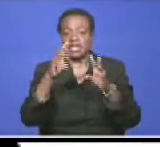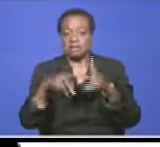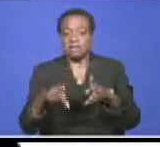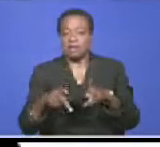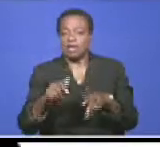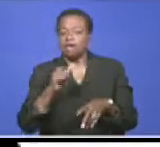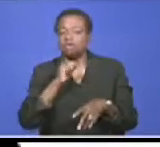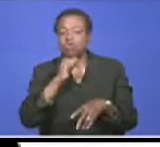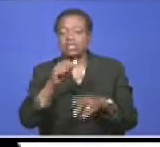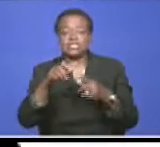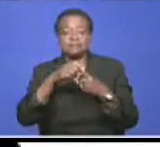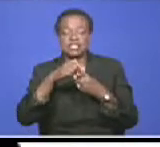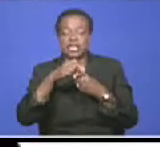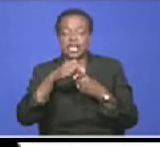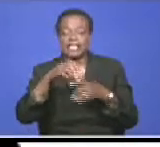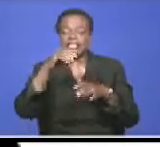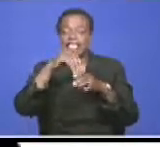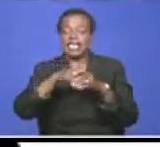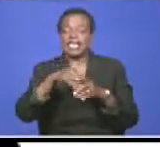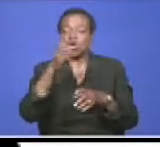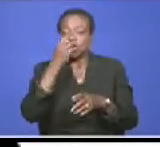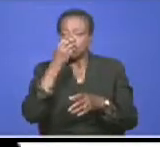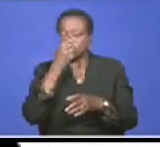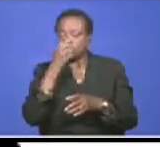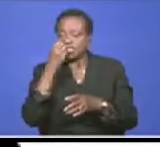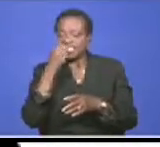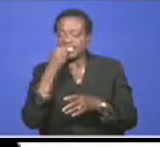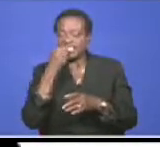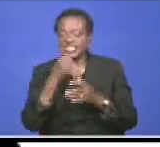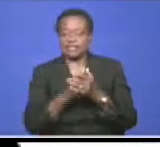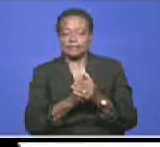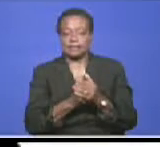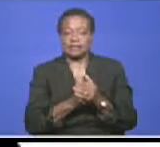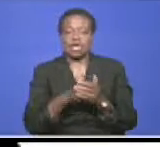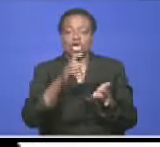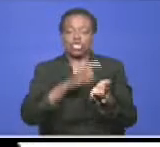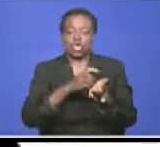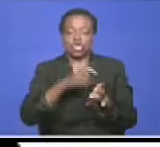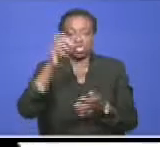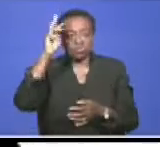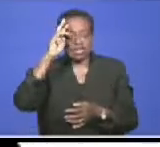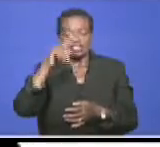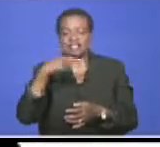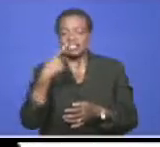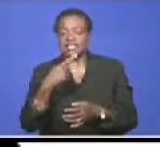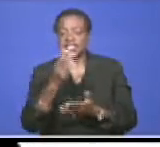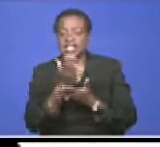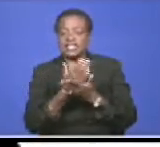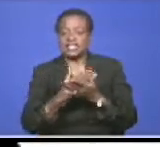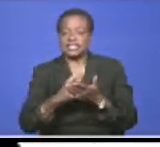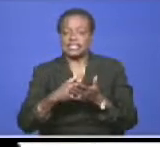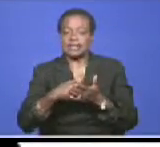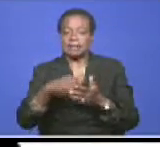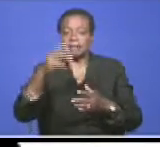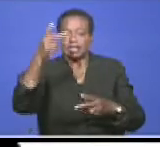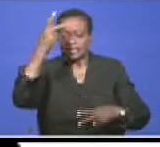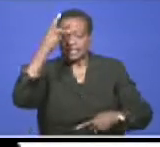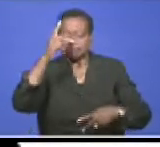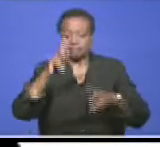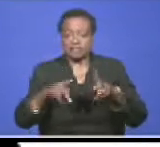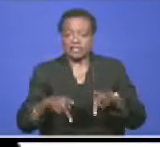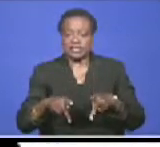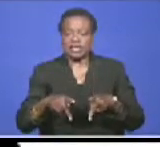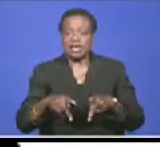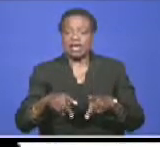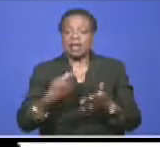botched results appearing at his clinic on a daily basis. Dr. Russell revealed to our news team, some patients are fooled into paying for